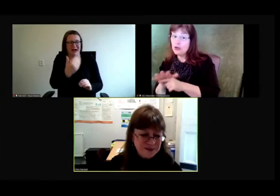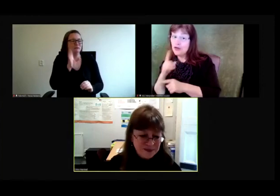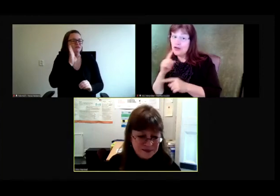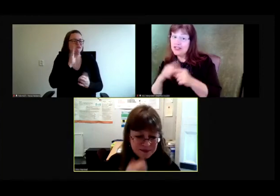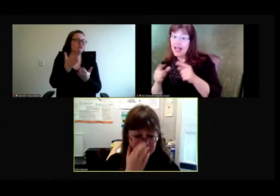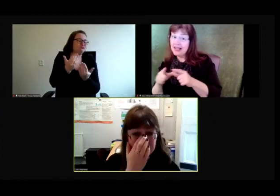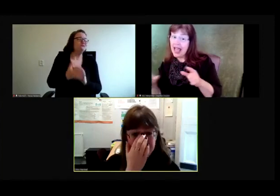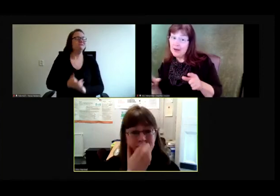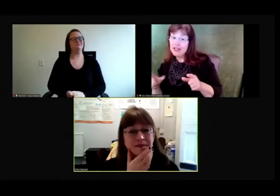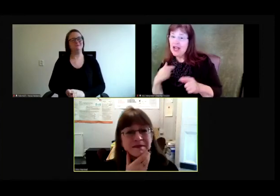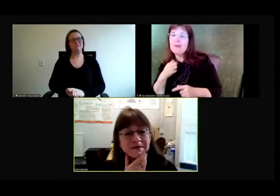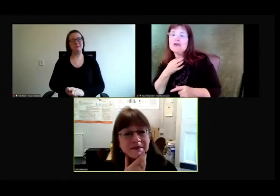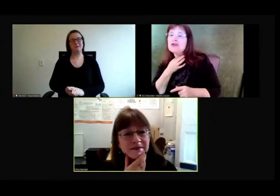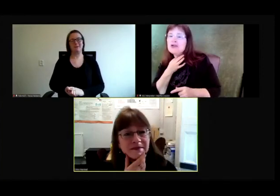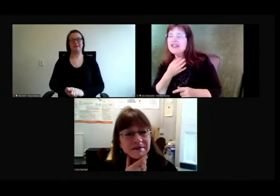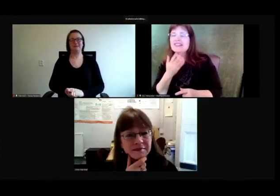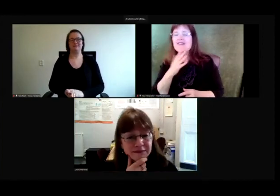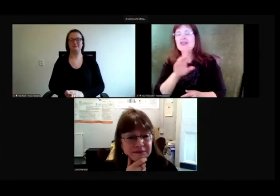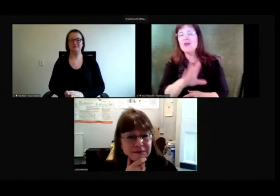please.